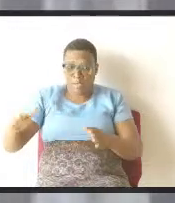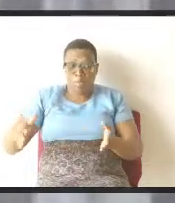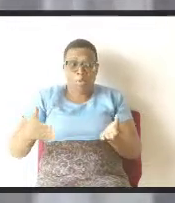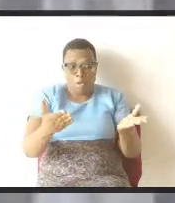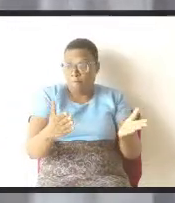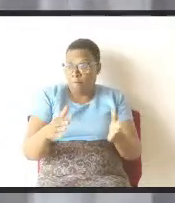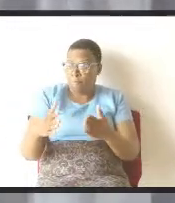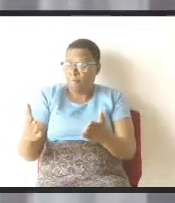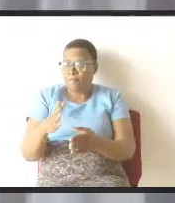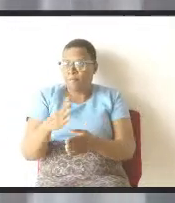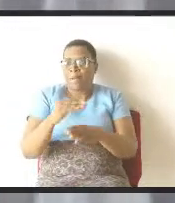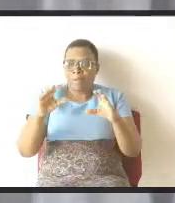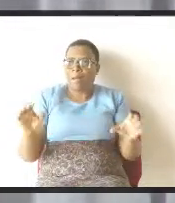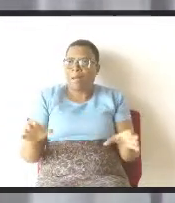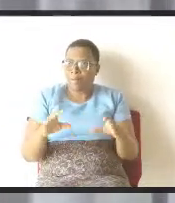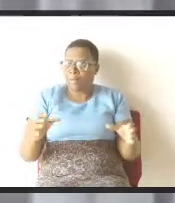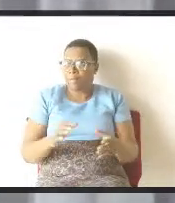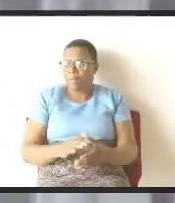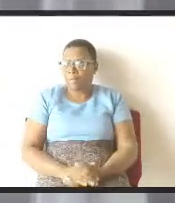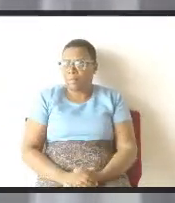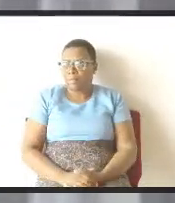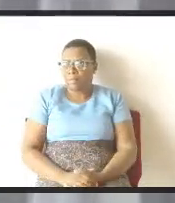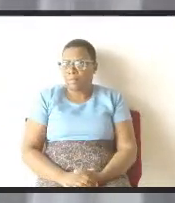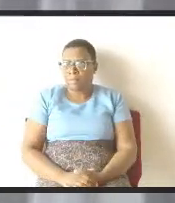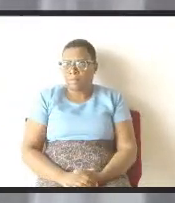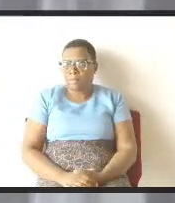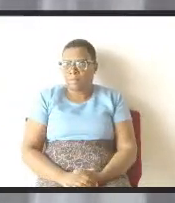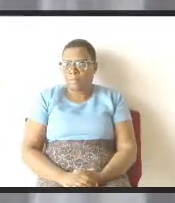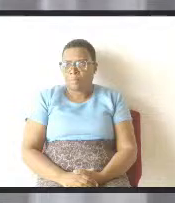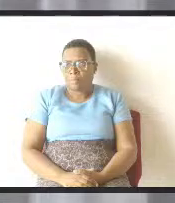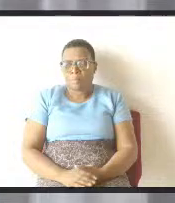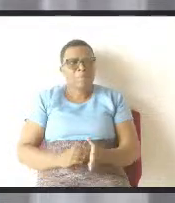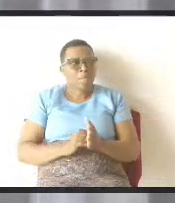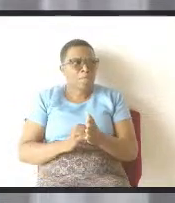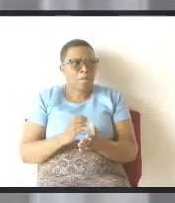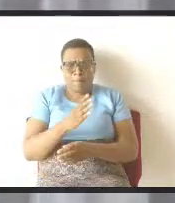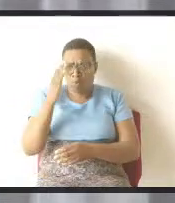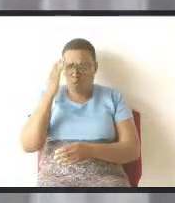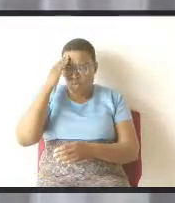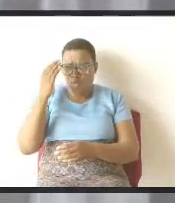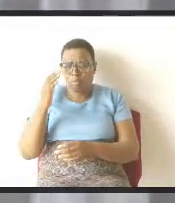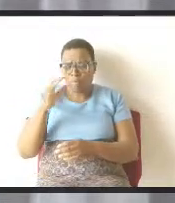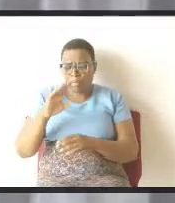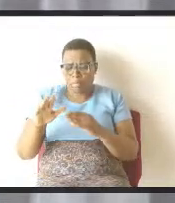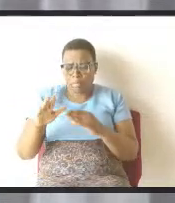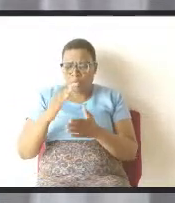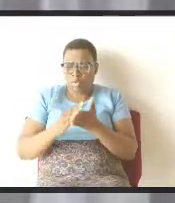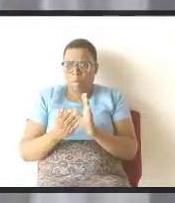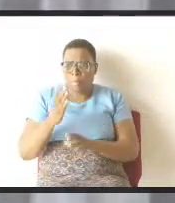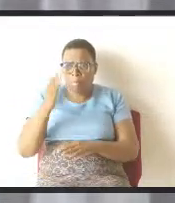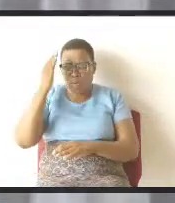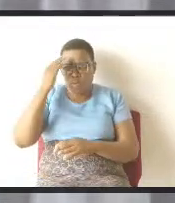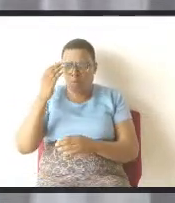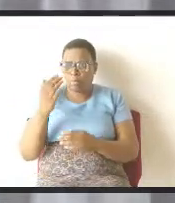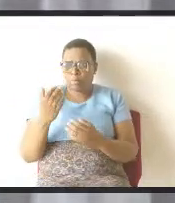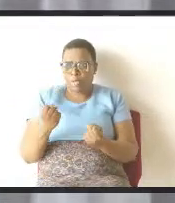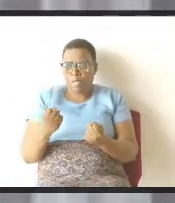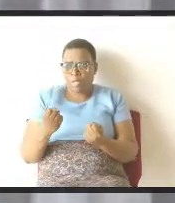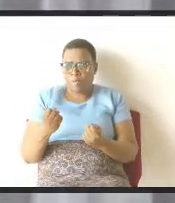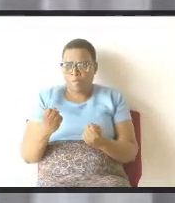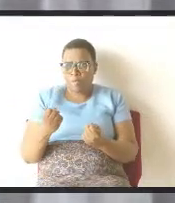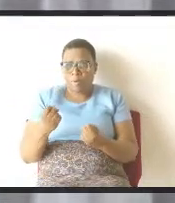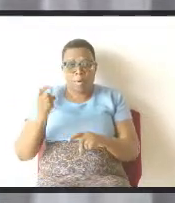and act upon them. Paul was saying, in essence, to